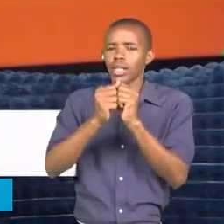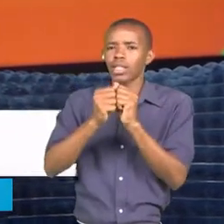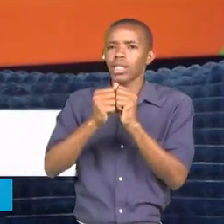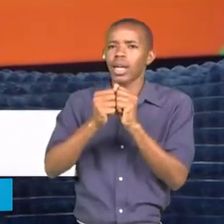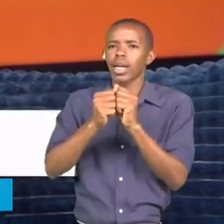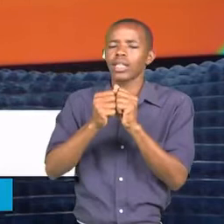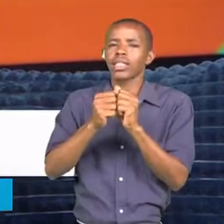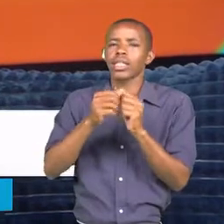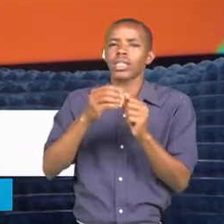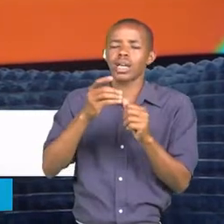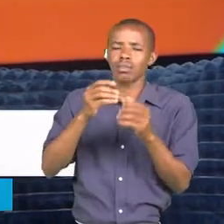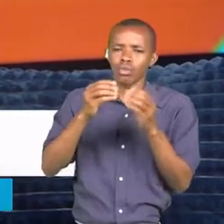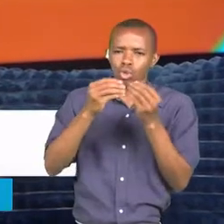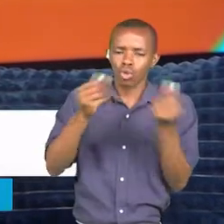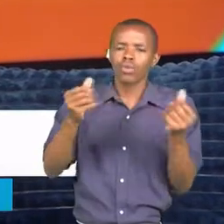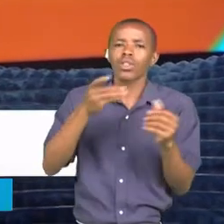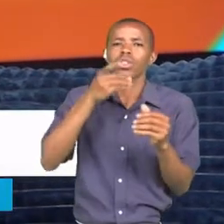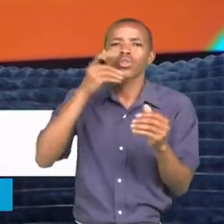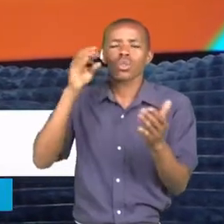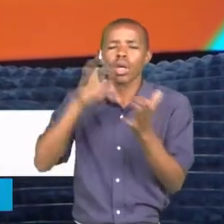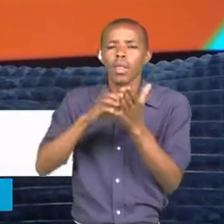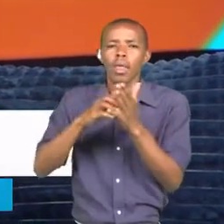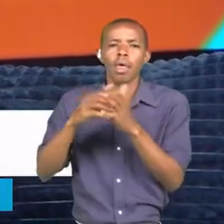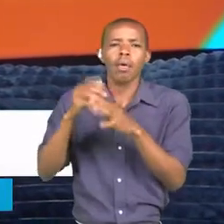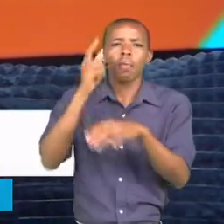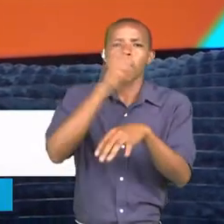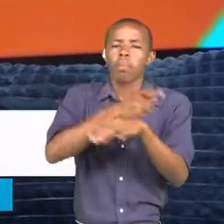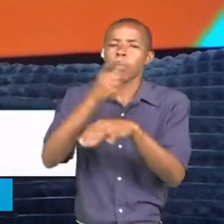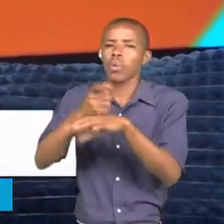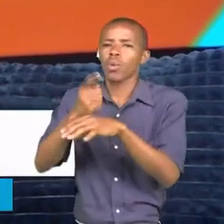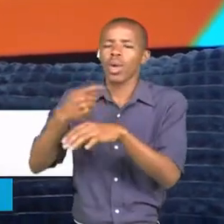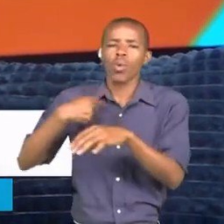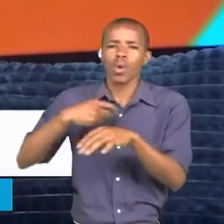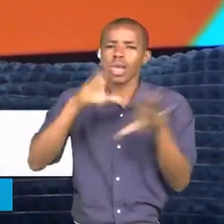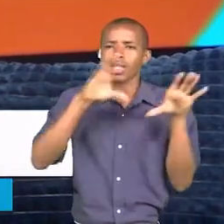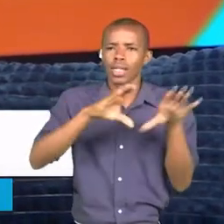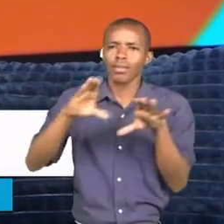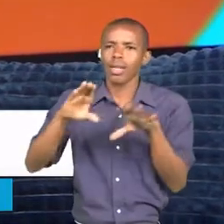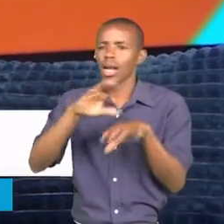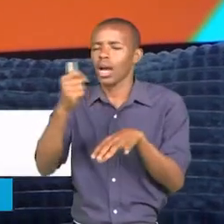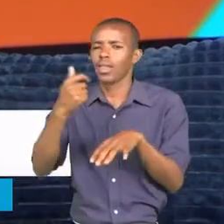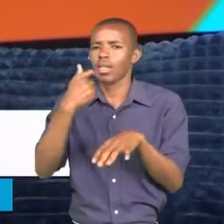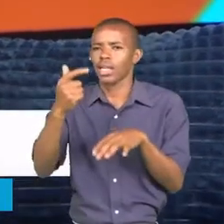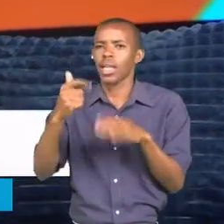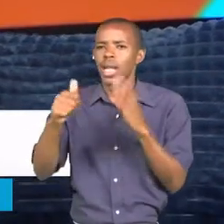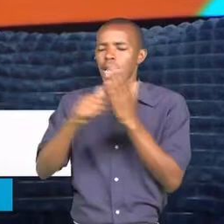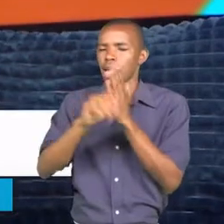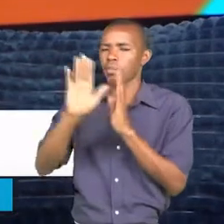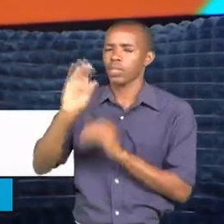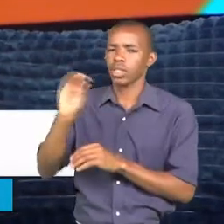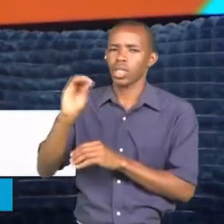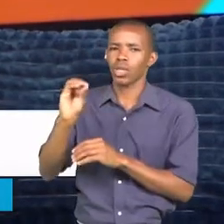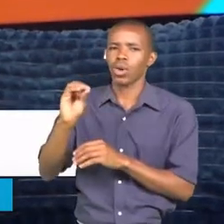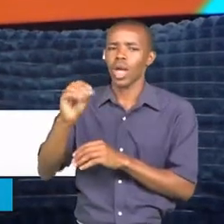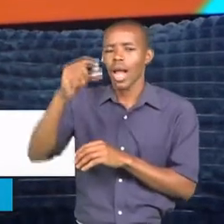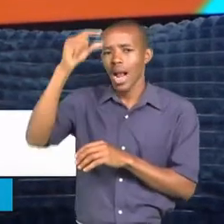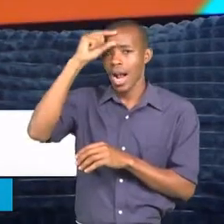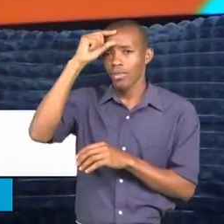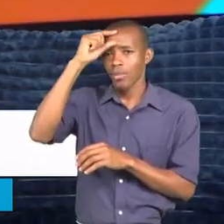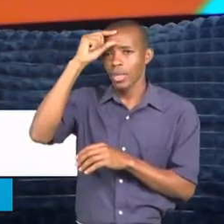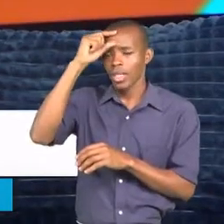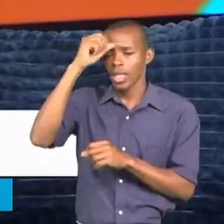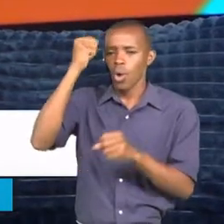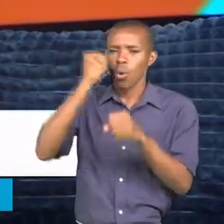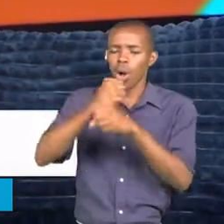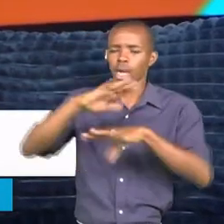addressing the drought issue. They are beating around the bush, saying you're okay, yet you're starving. And of course, another one who didn't mention his or her name said, no, the government is not